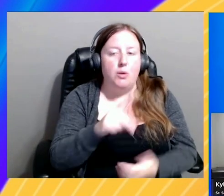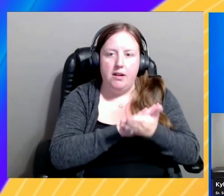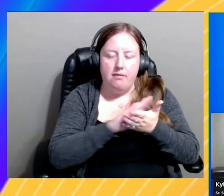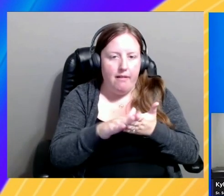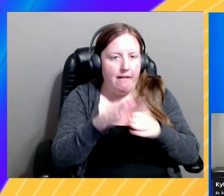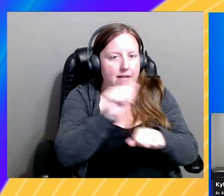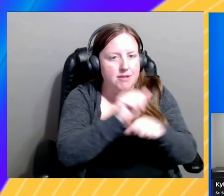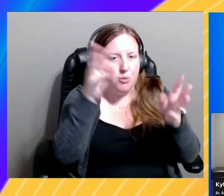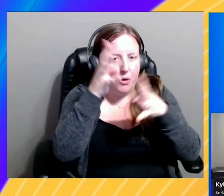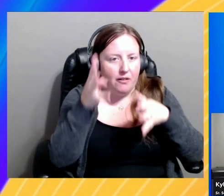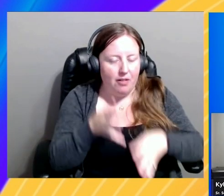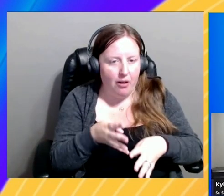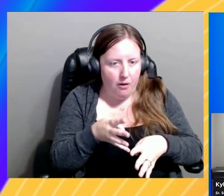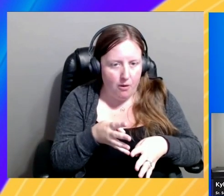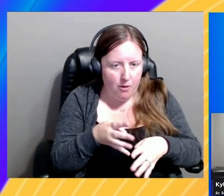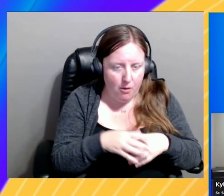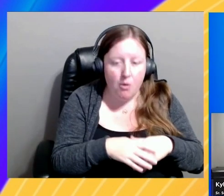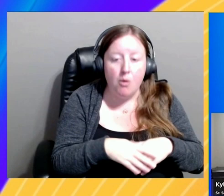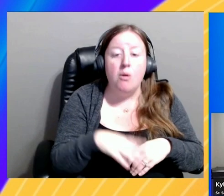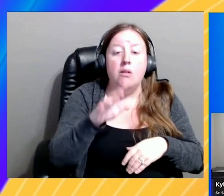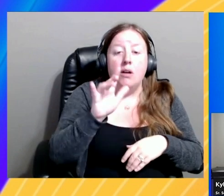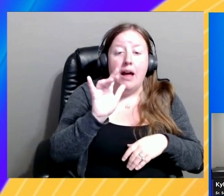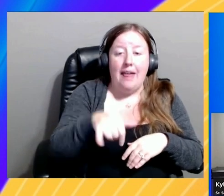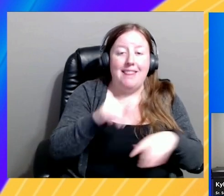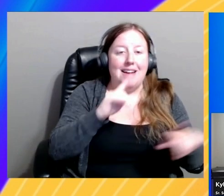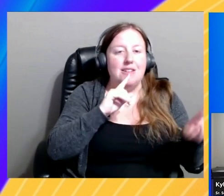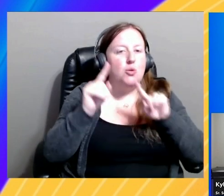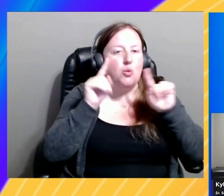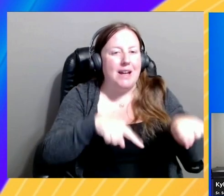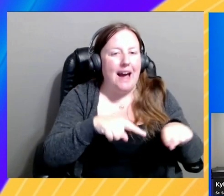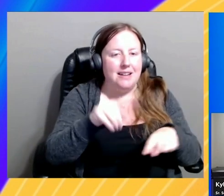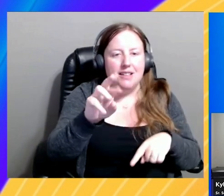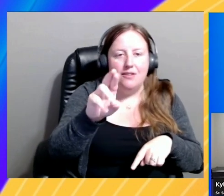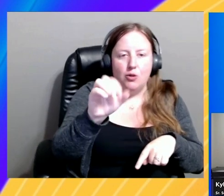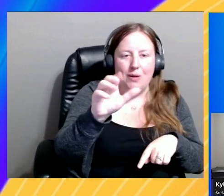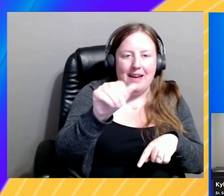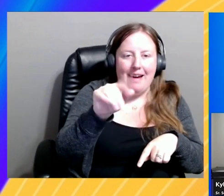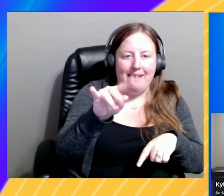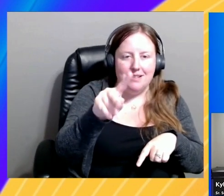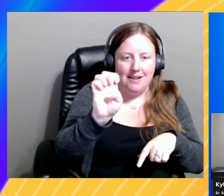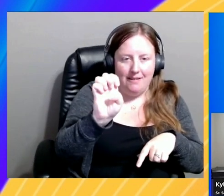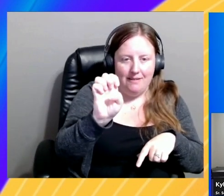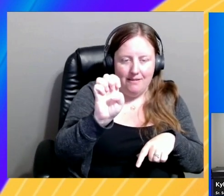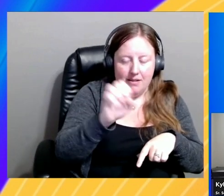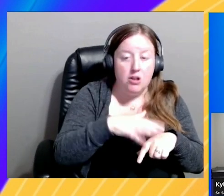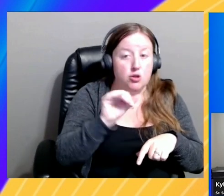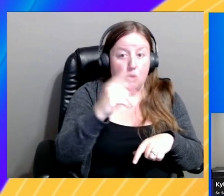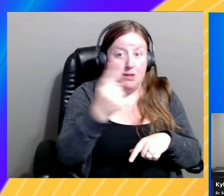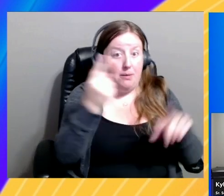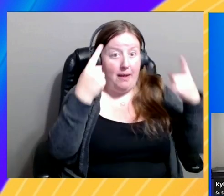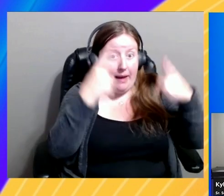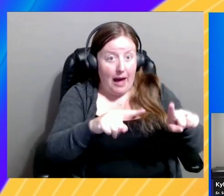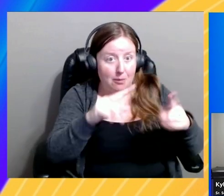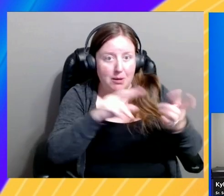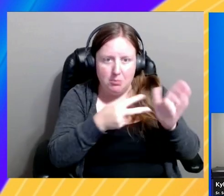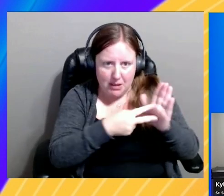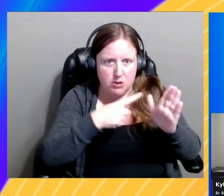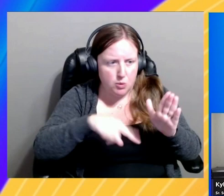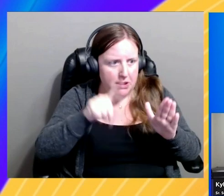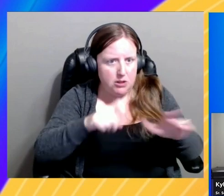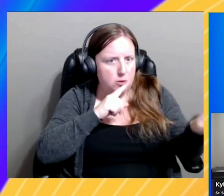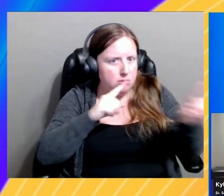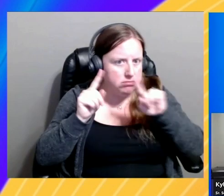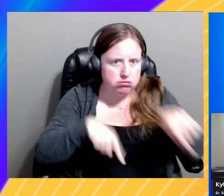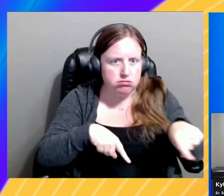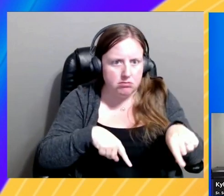and that would be a reactive insight. So there was something happening, we need to react to it.